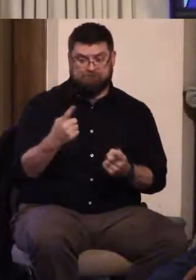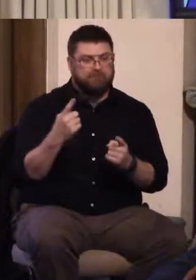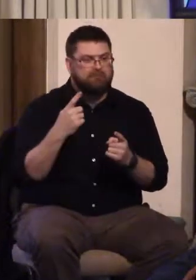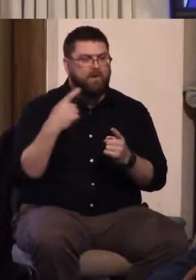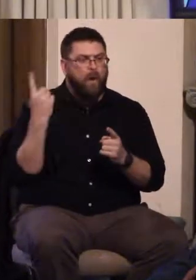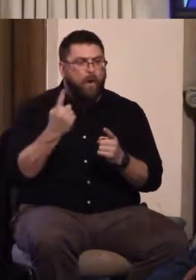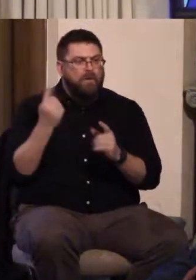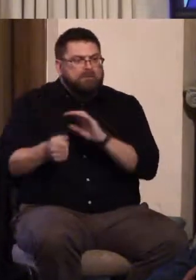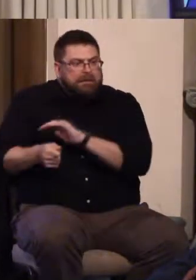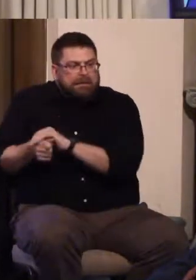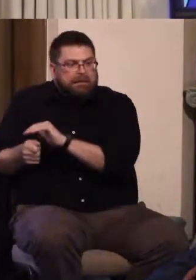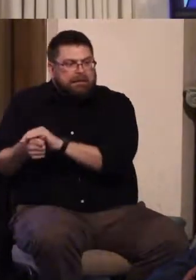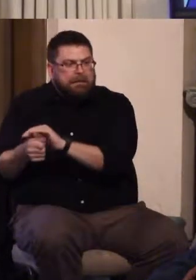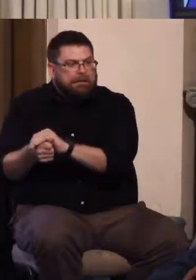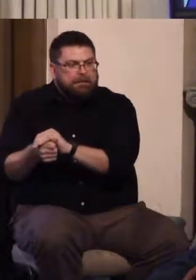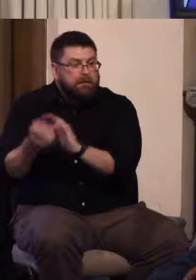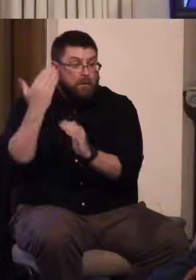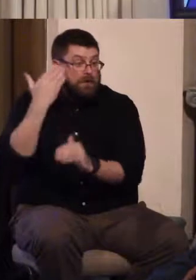till now.